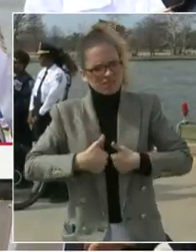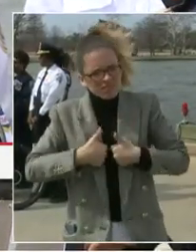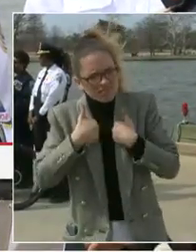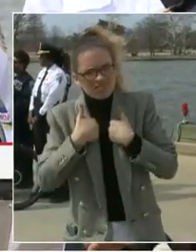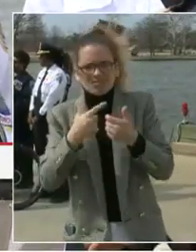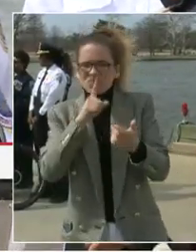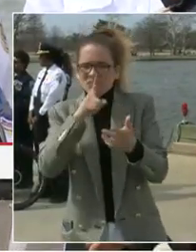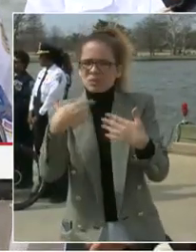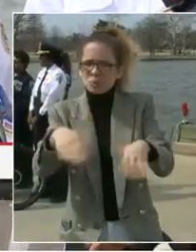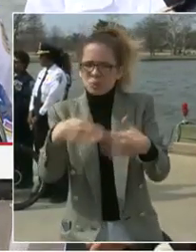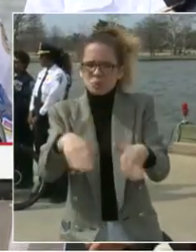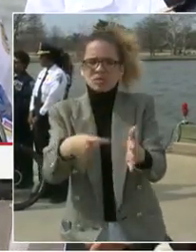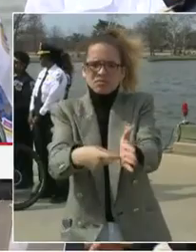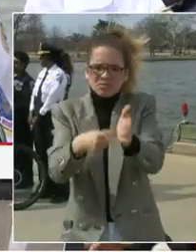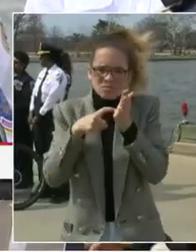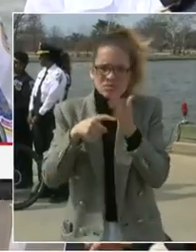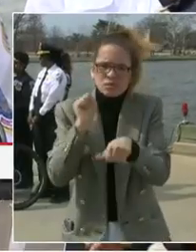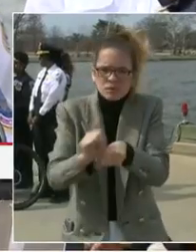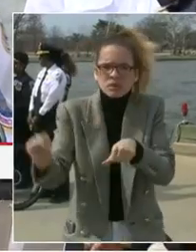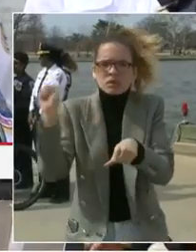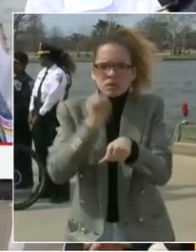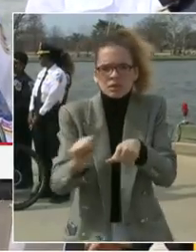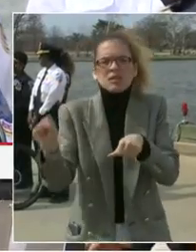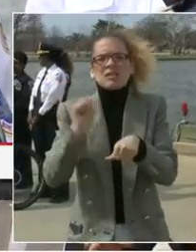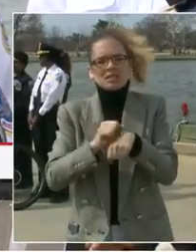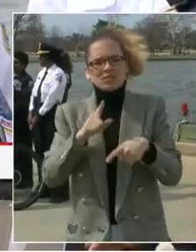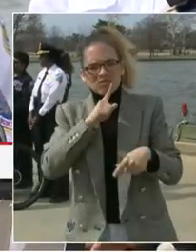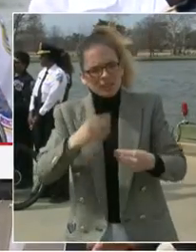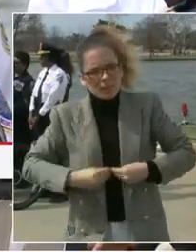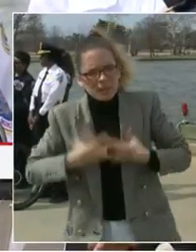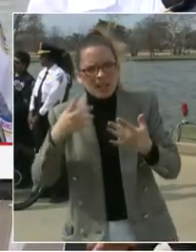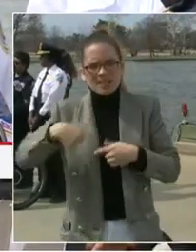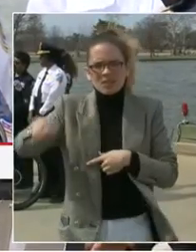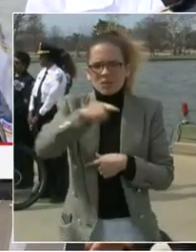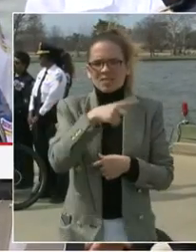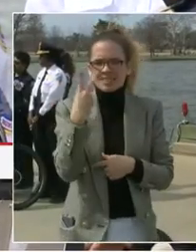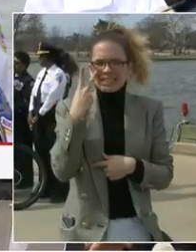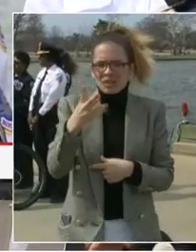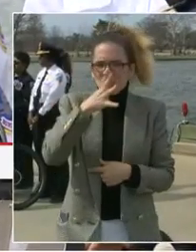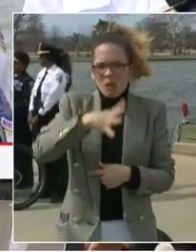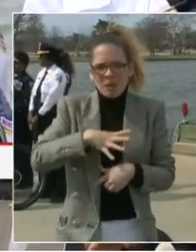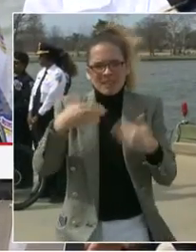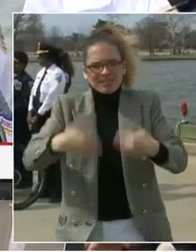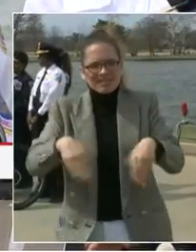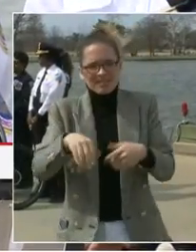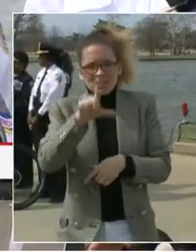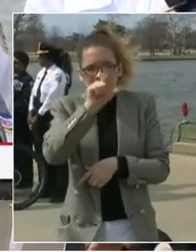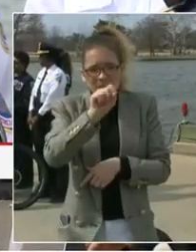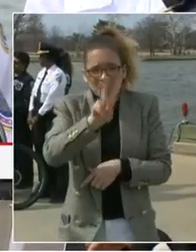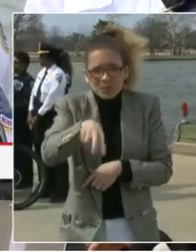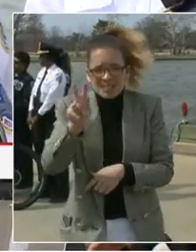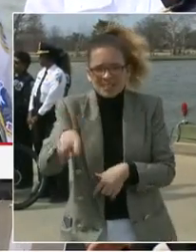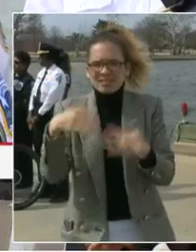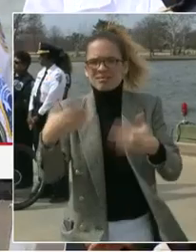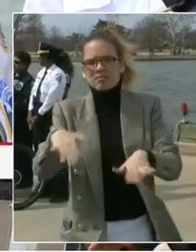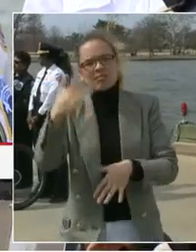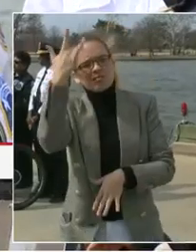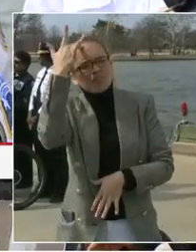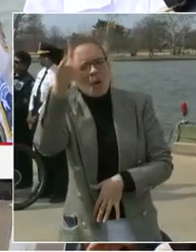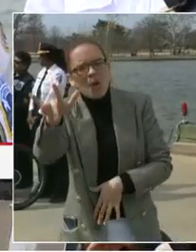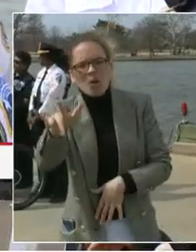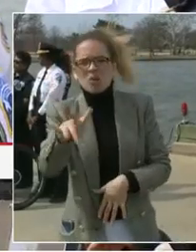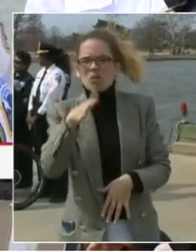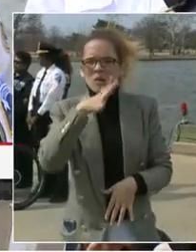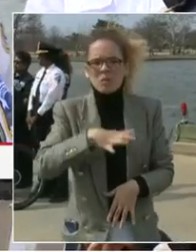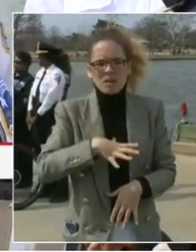whole. Inspiring women are not unique to MPD. As we look around in 2022, strong, intelligent, capable women that look like